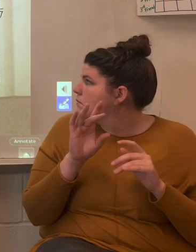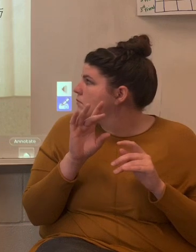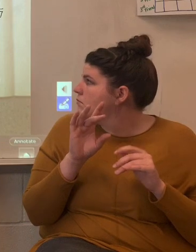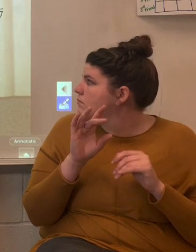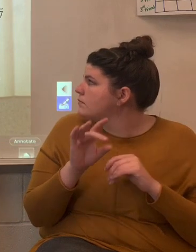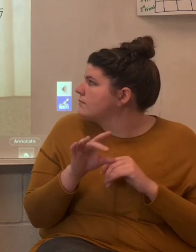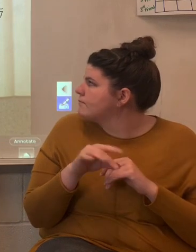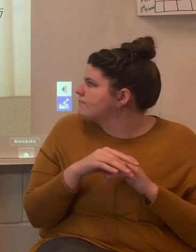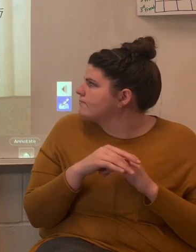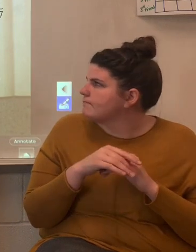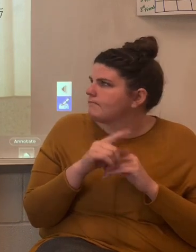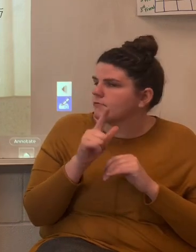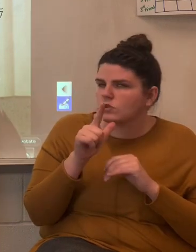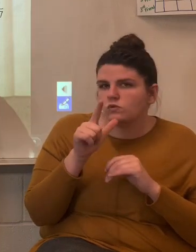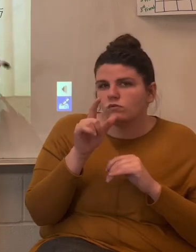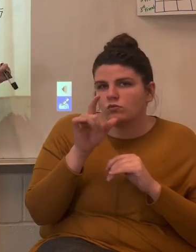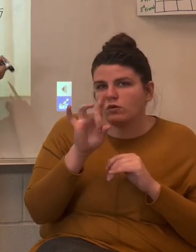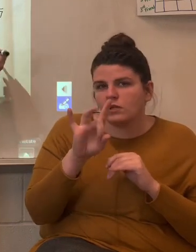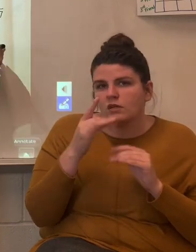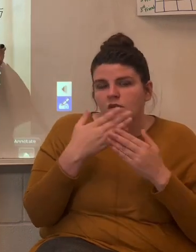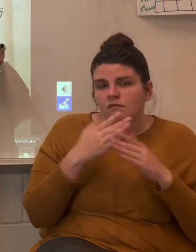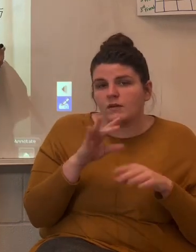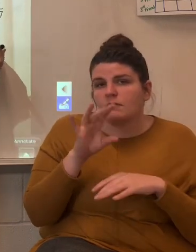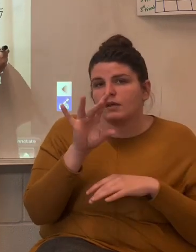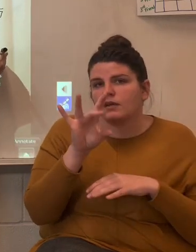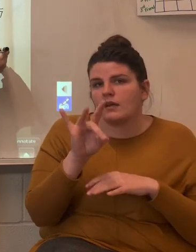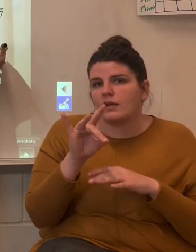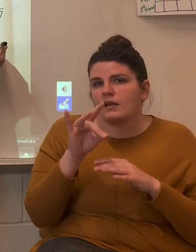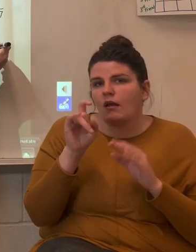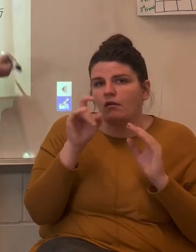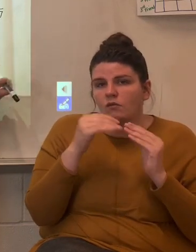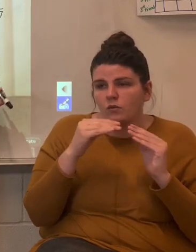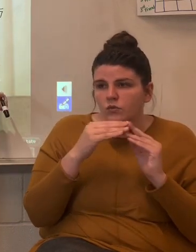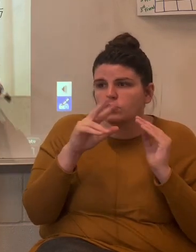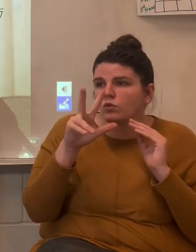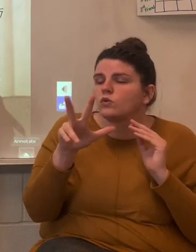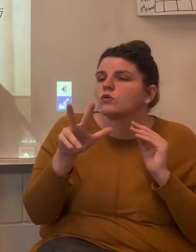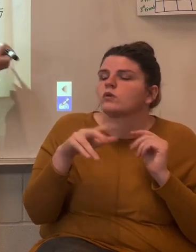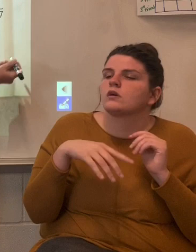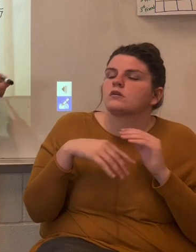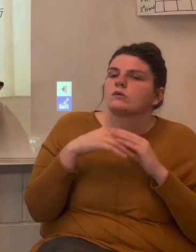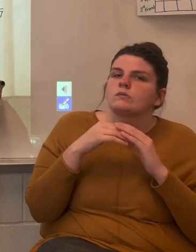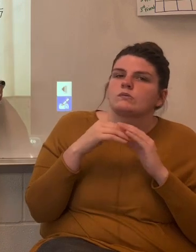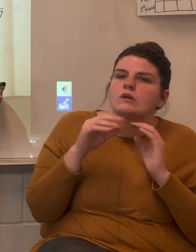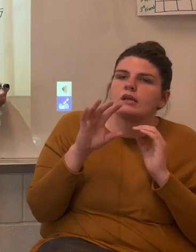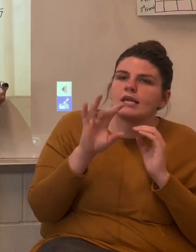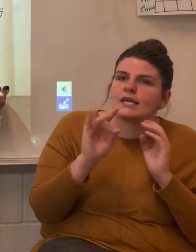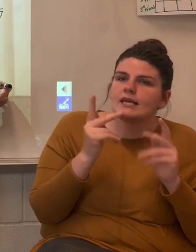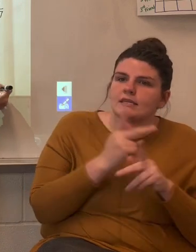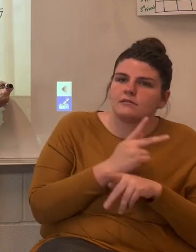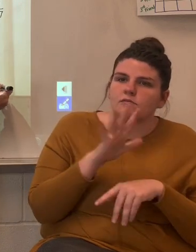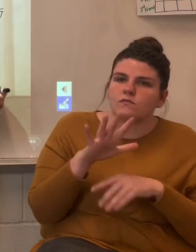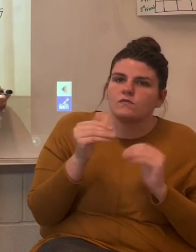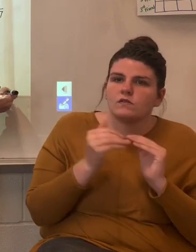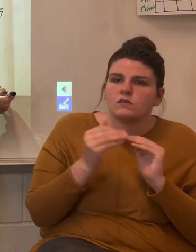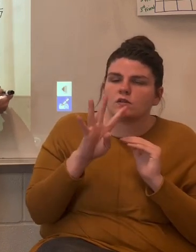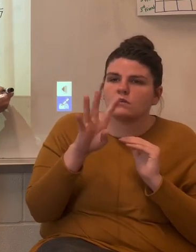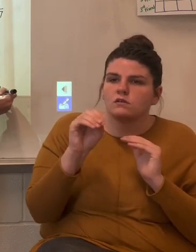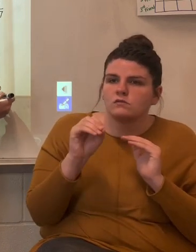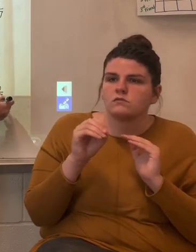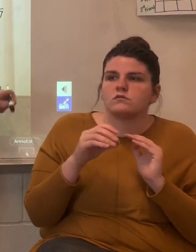47. Well, almost 6, but not quite, so we'll have to go down to our 5. 8 times 5 is 40.